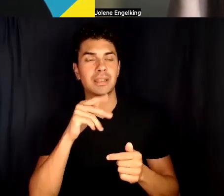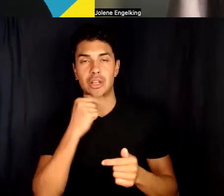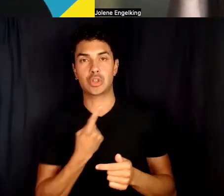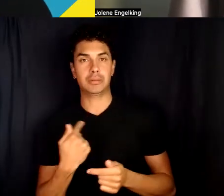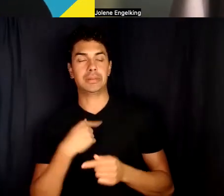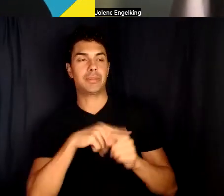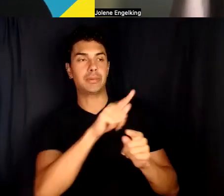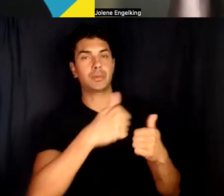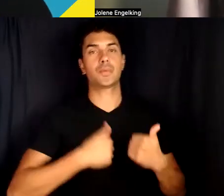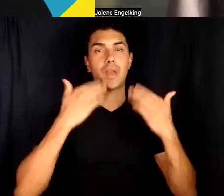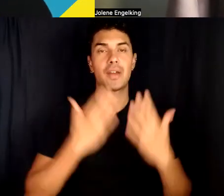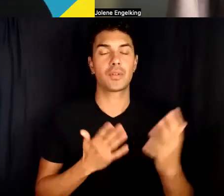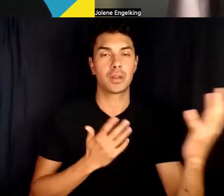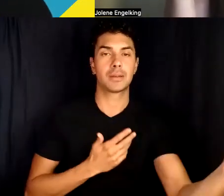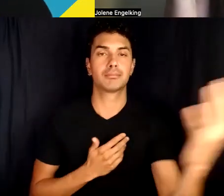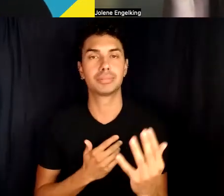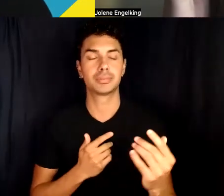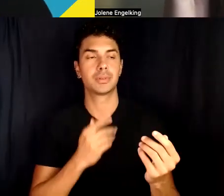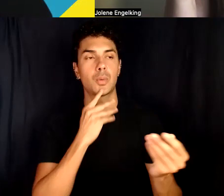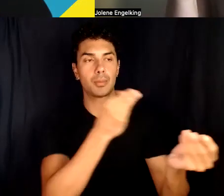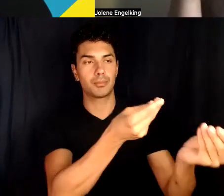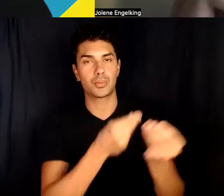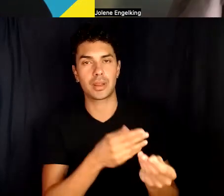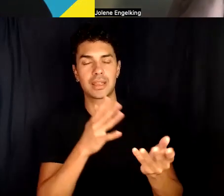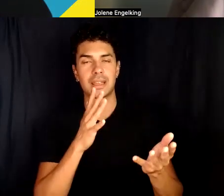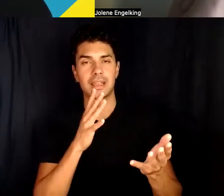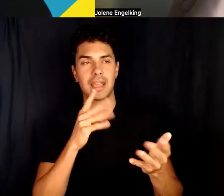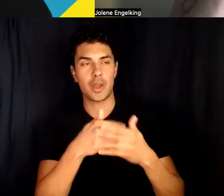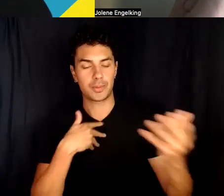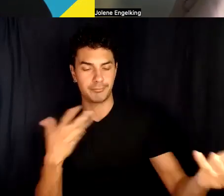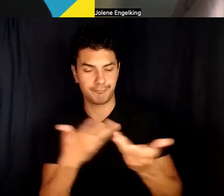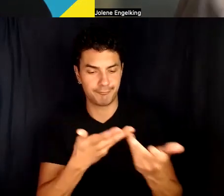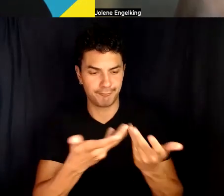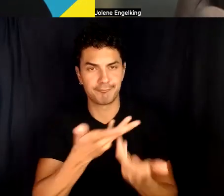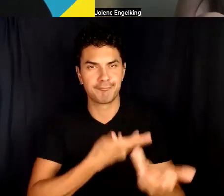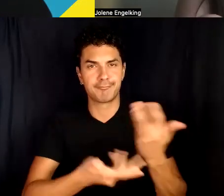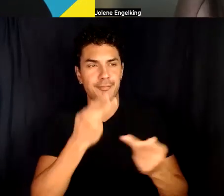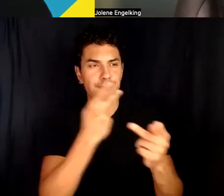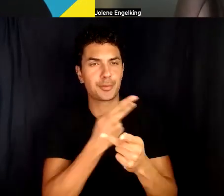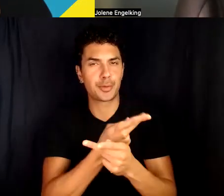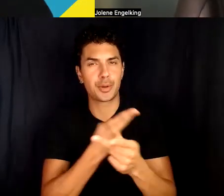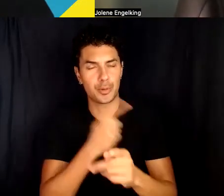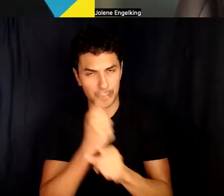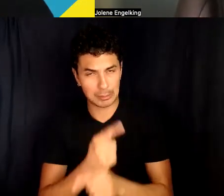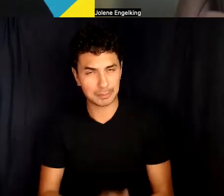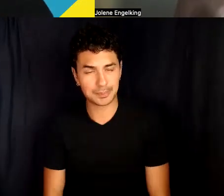the beautiful complexities of being Indigenous, right? So, all right. So